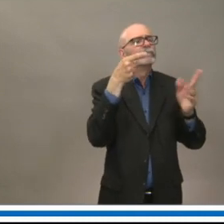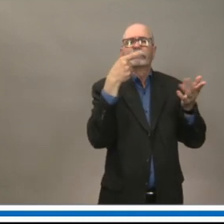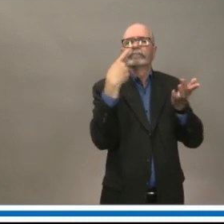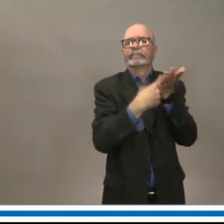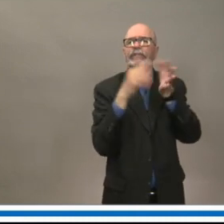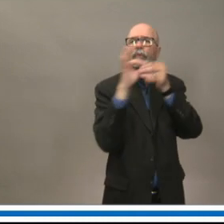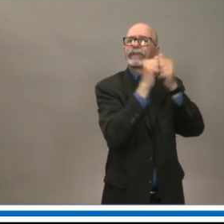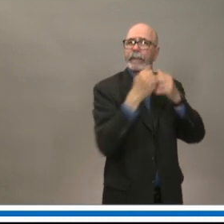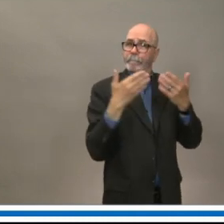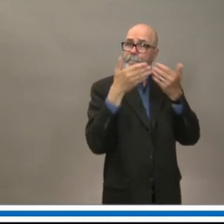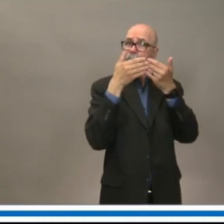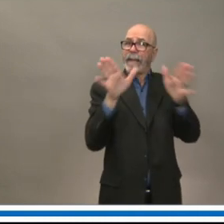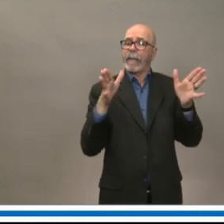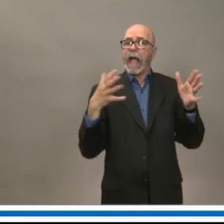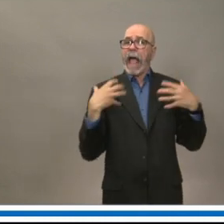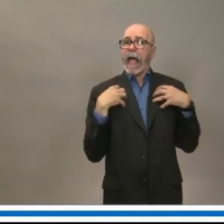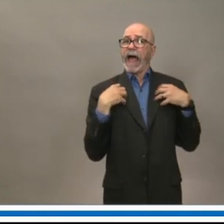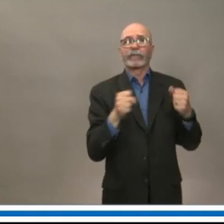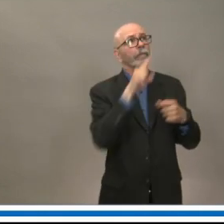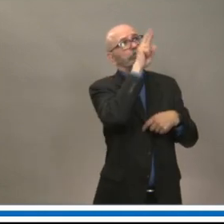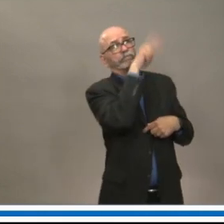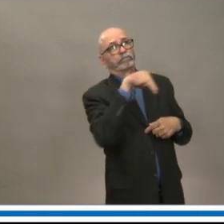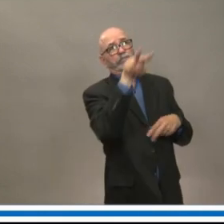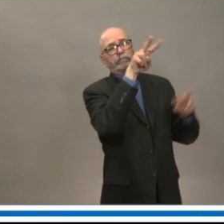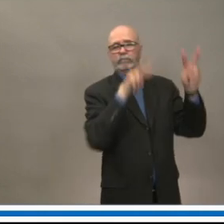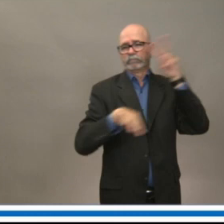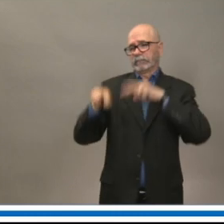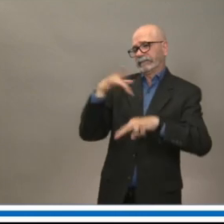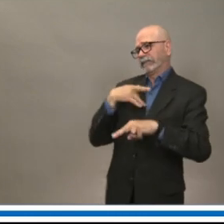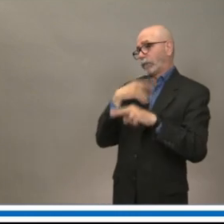will follow that peak? So I just say